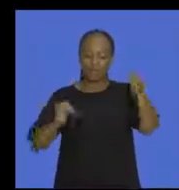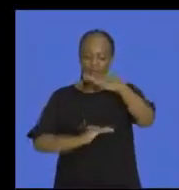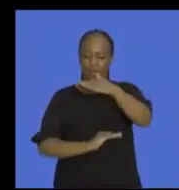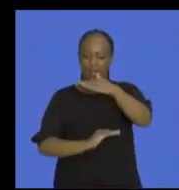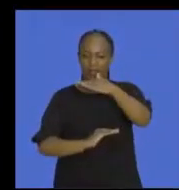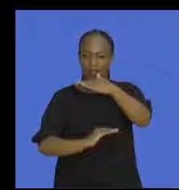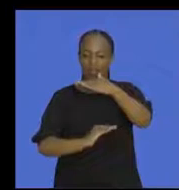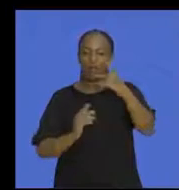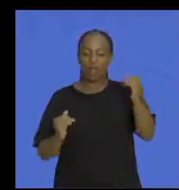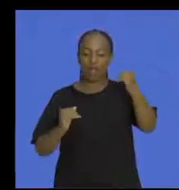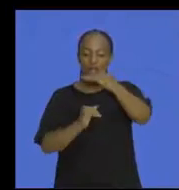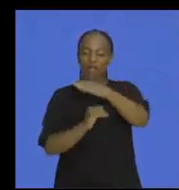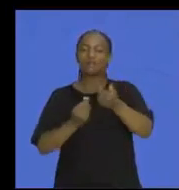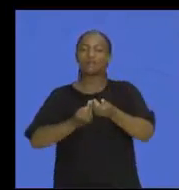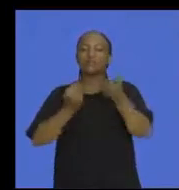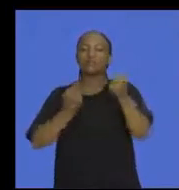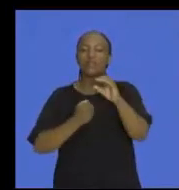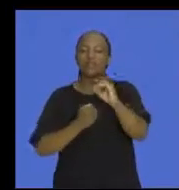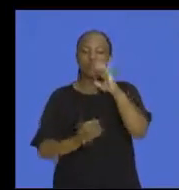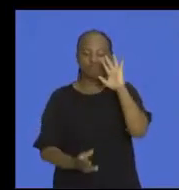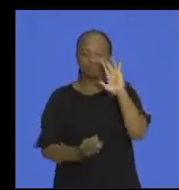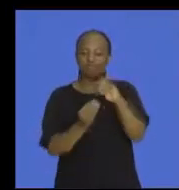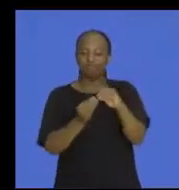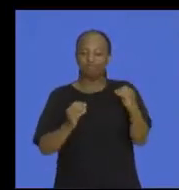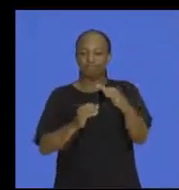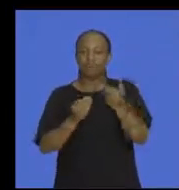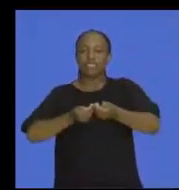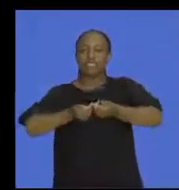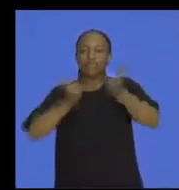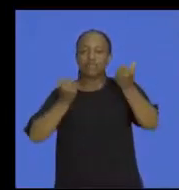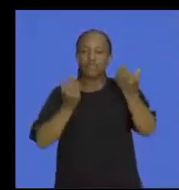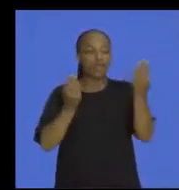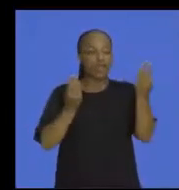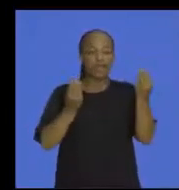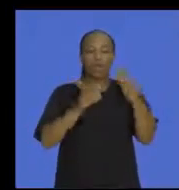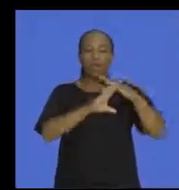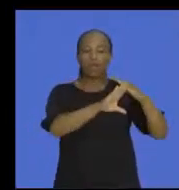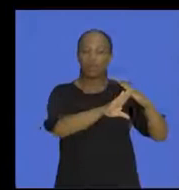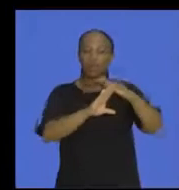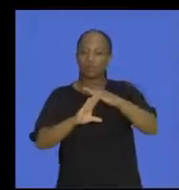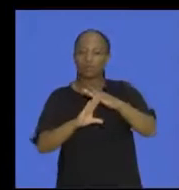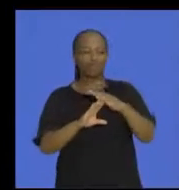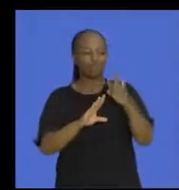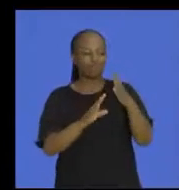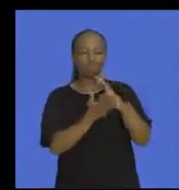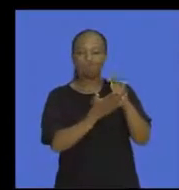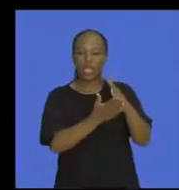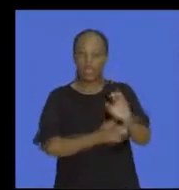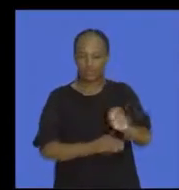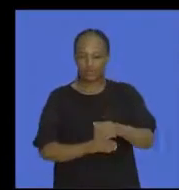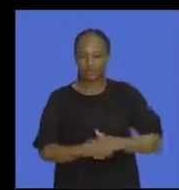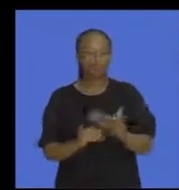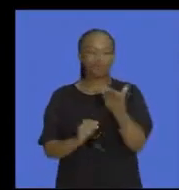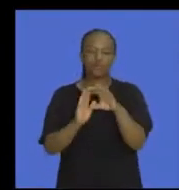know? The current is divided in a parallel circuit. So the total current is split between a number of resistors connected in